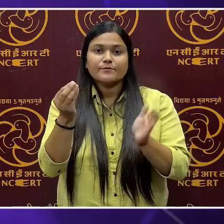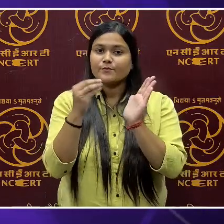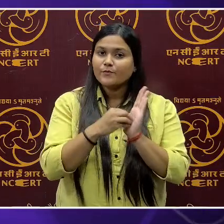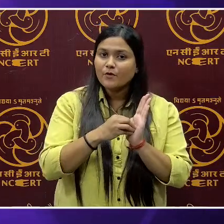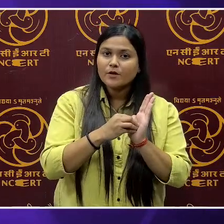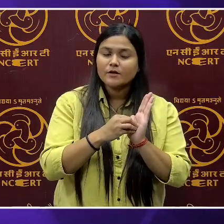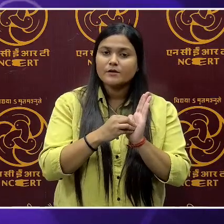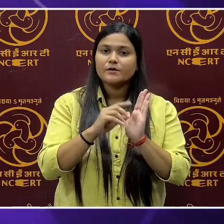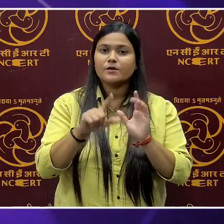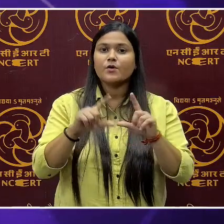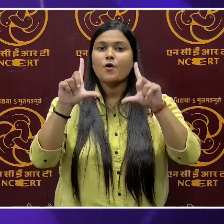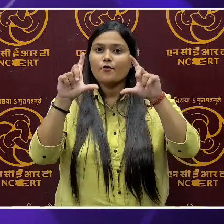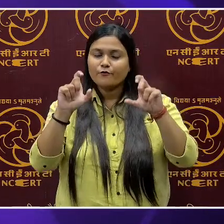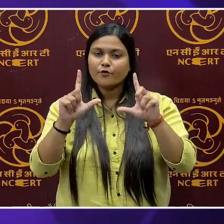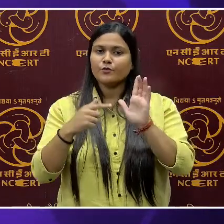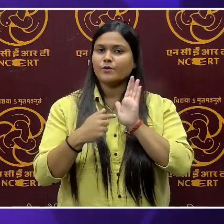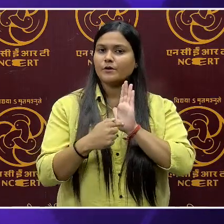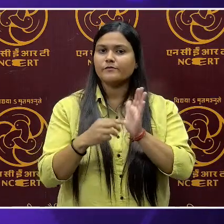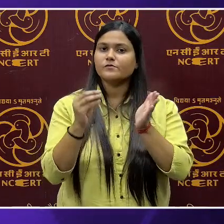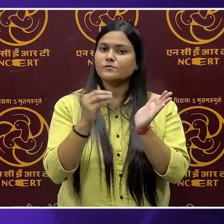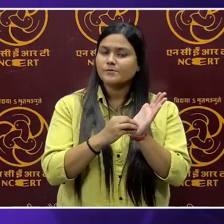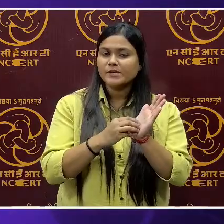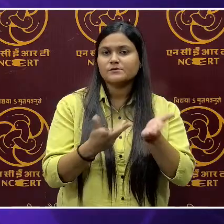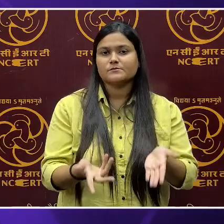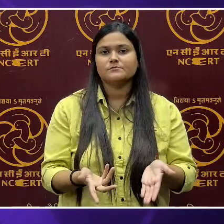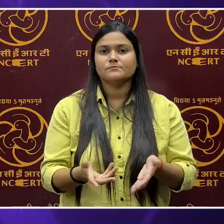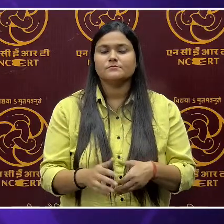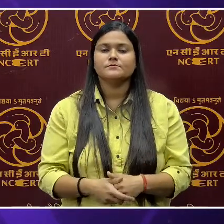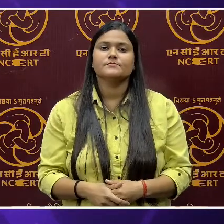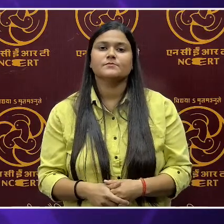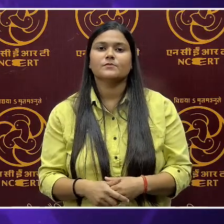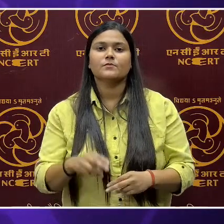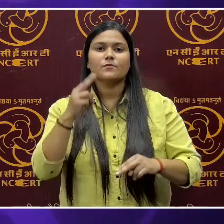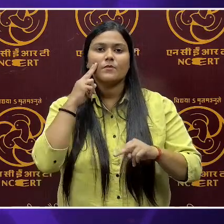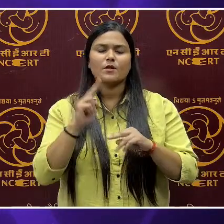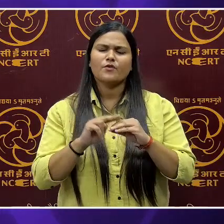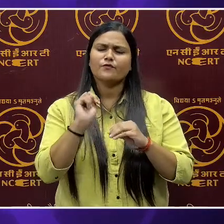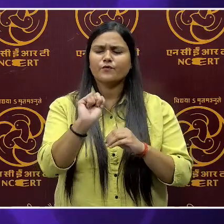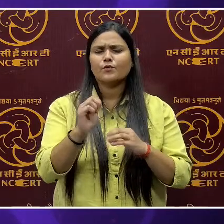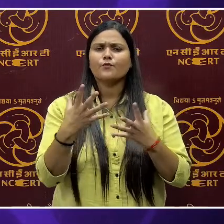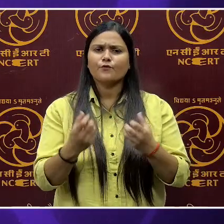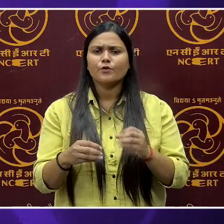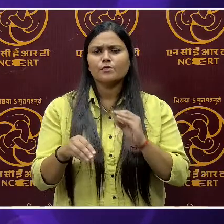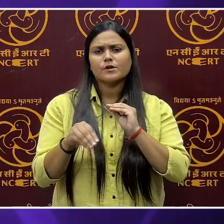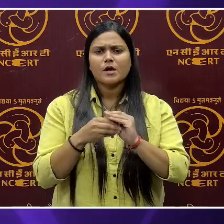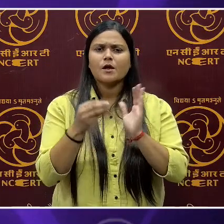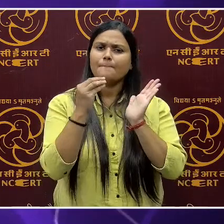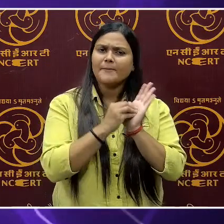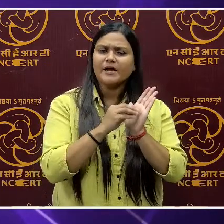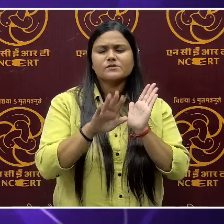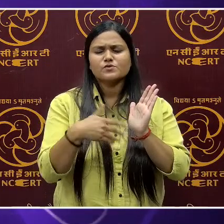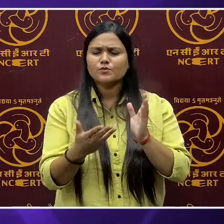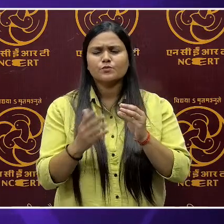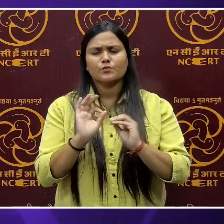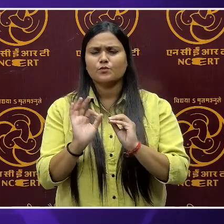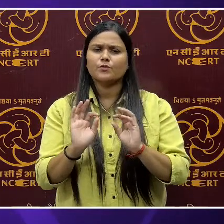then the photograph, which is optional. Either you can attach it or you can skip it. Please send it to